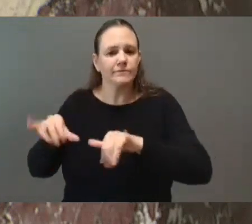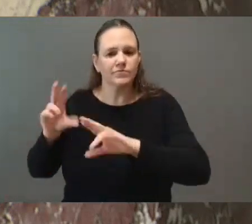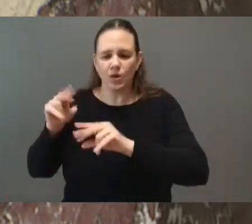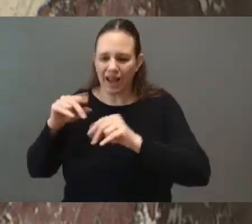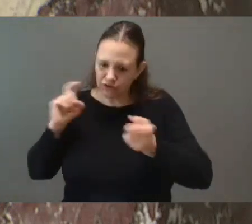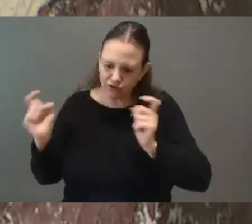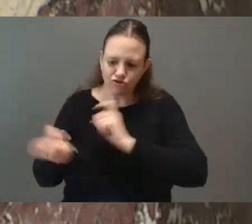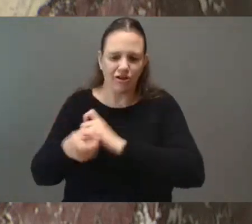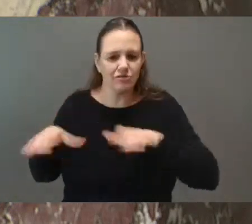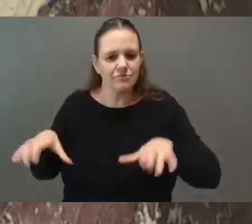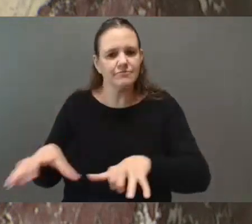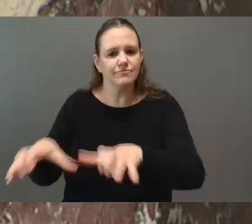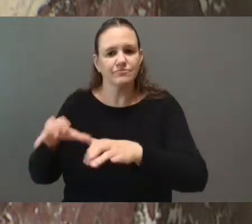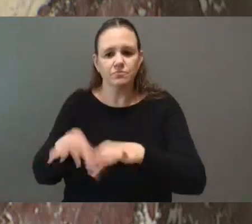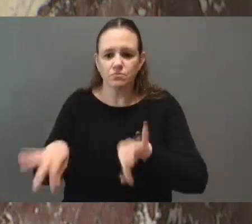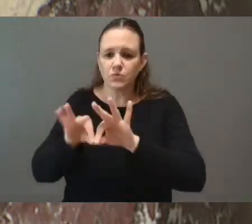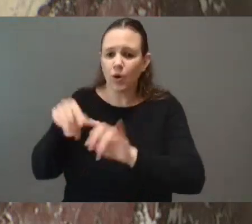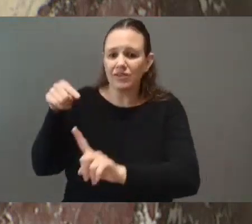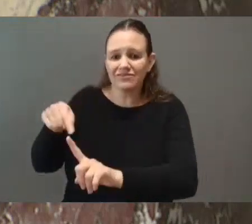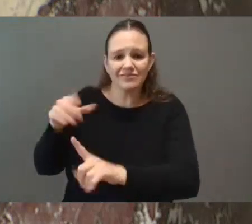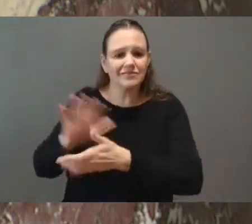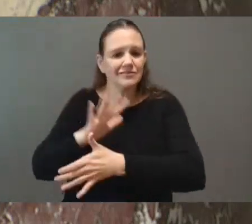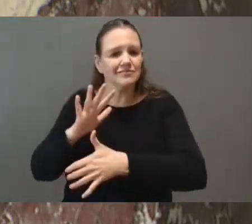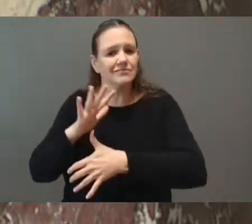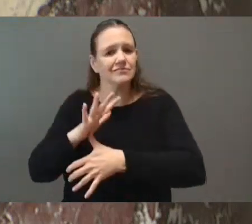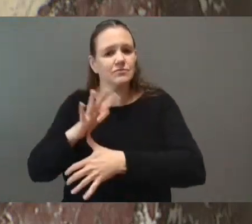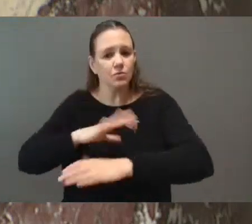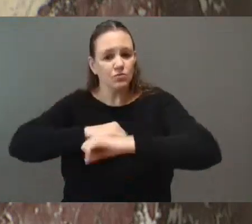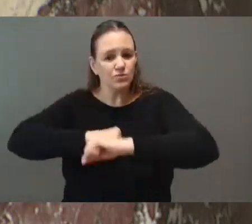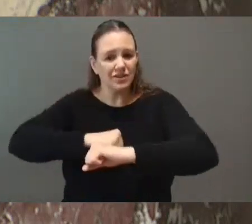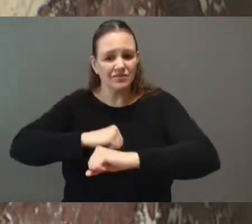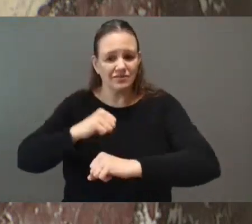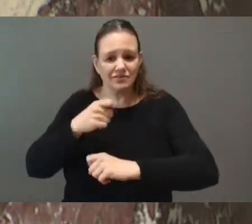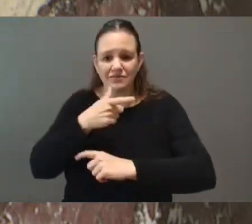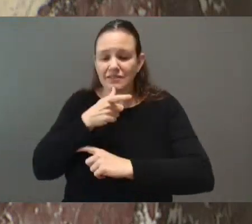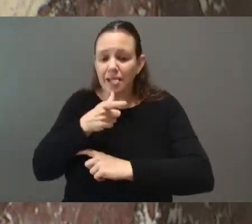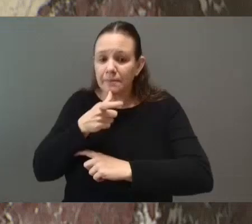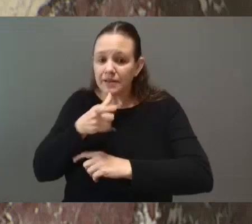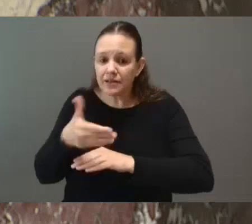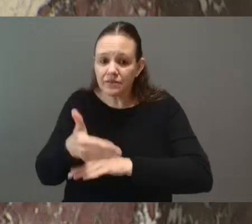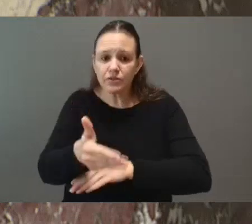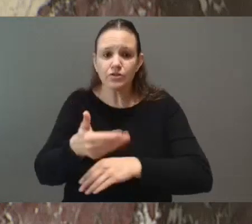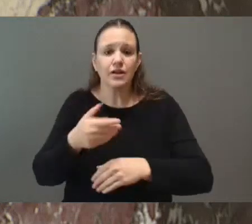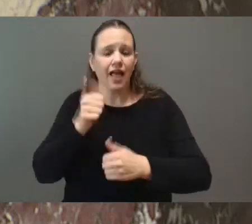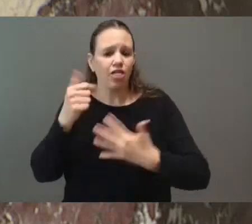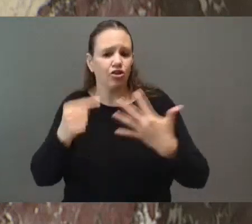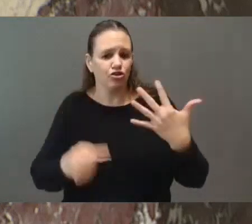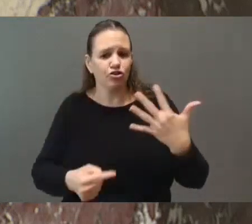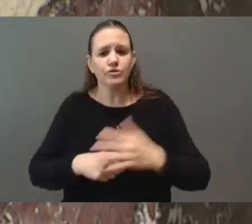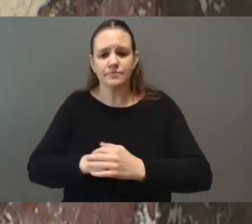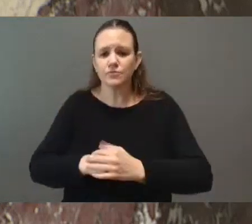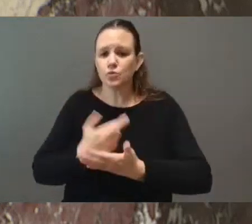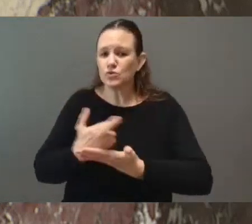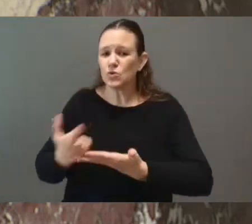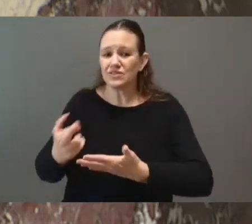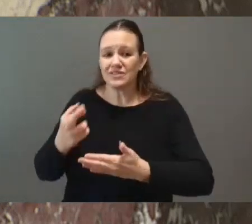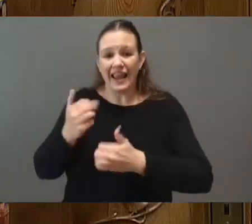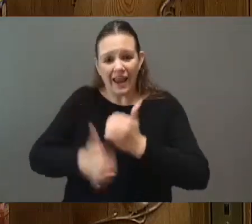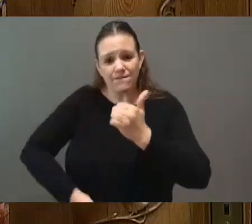industry, First Nations, and every individual British Columbian, because every water drop counts. Thank you very much.